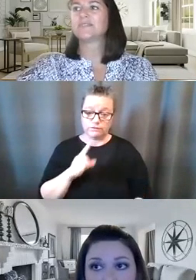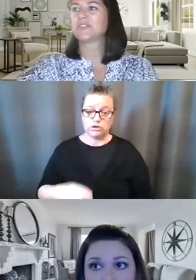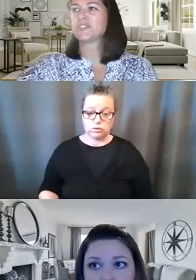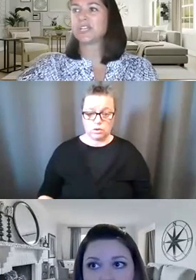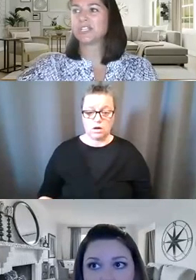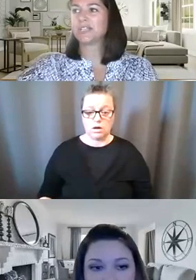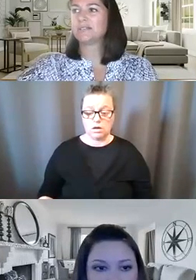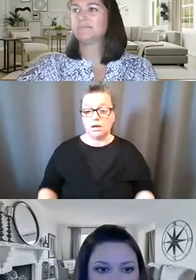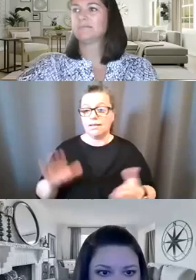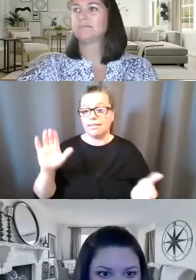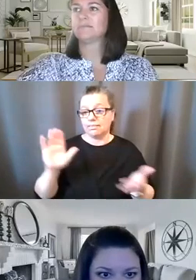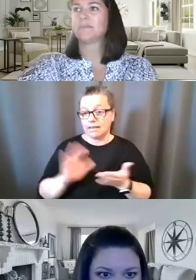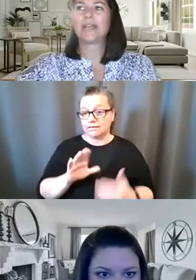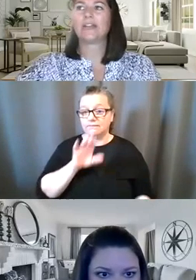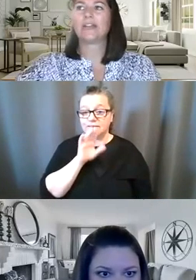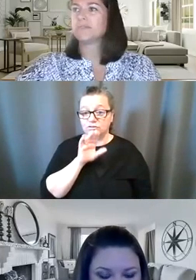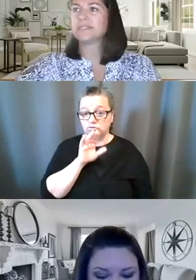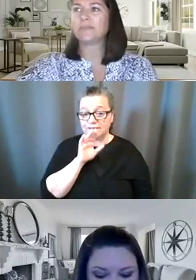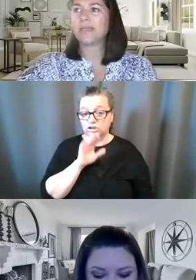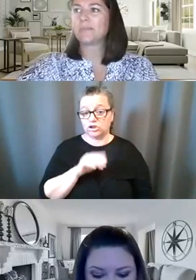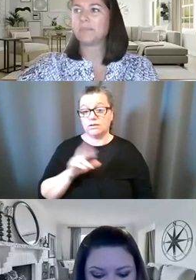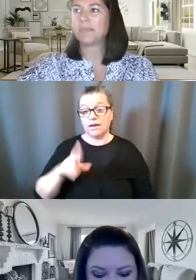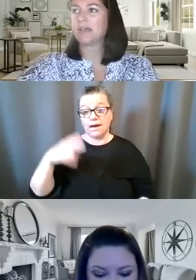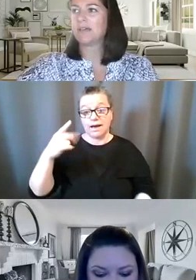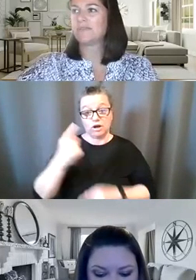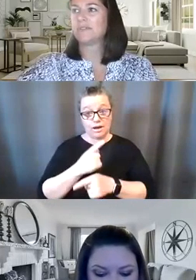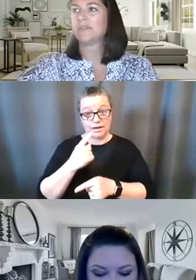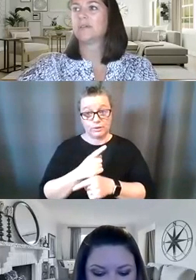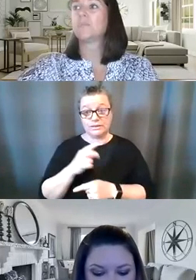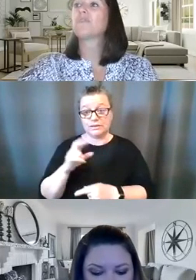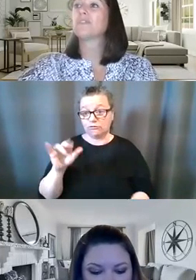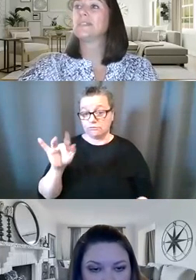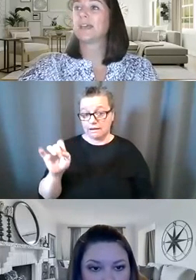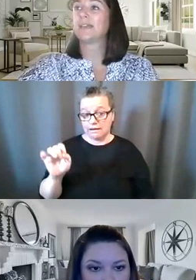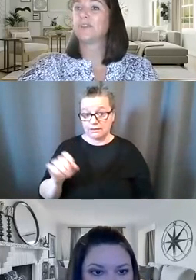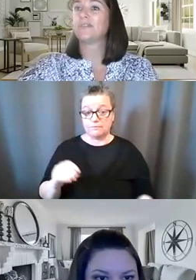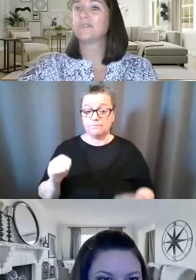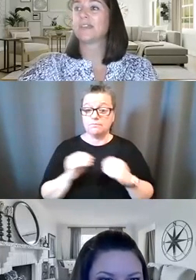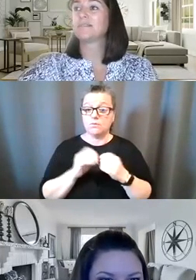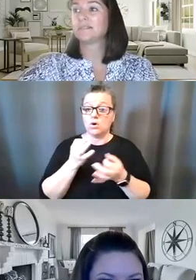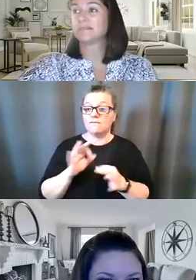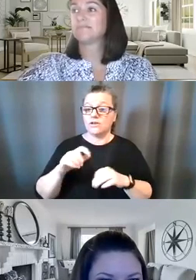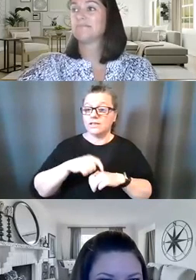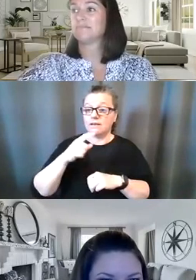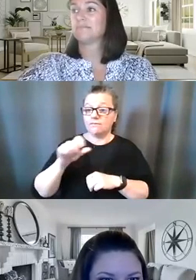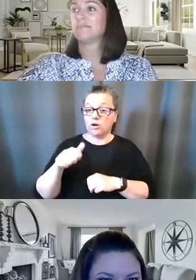Less frustration, higher accuracy rate might be enough. More free time for other